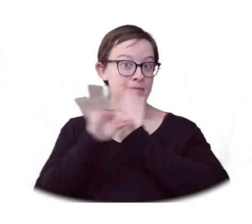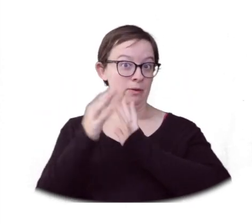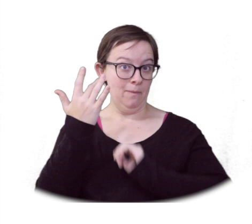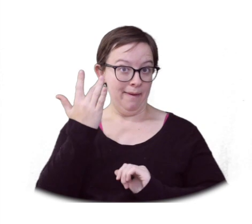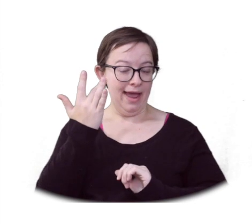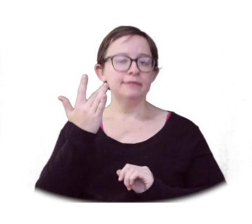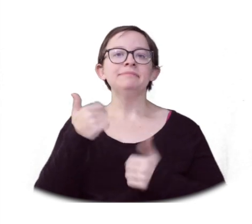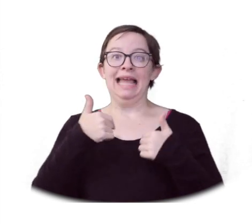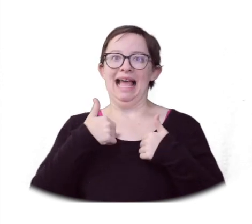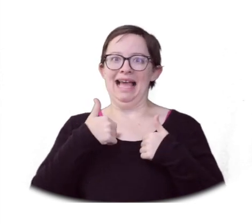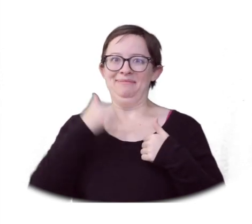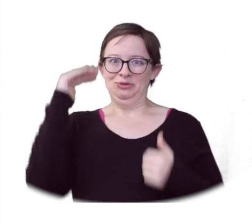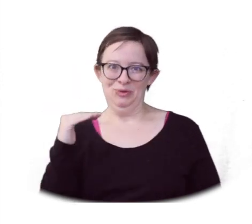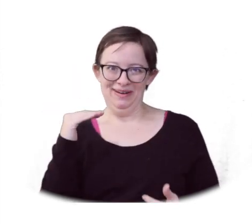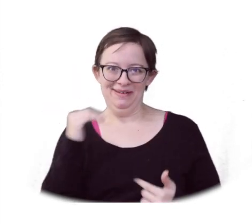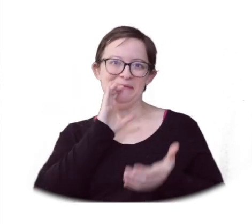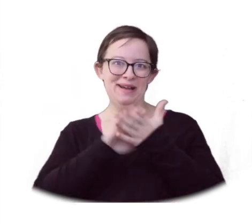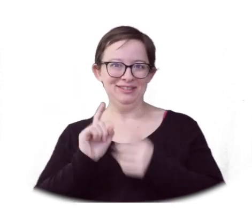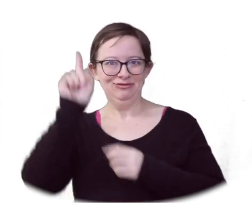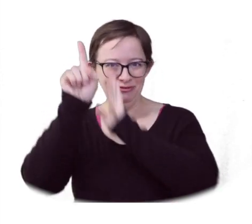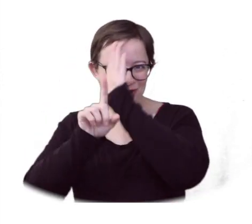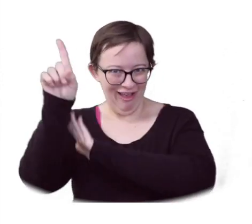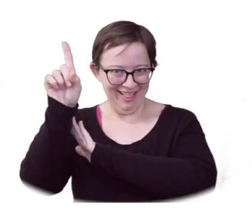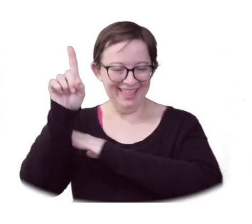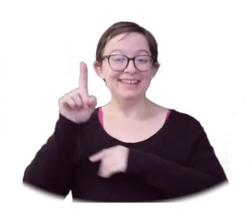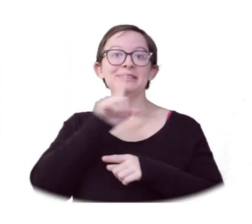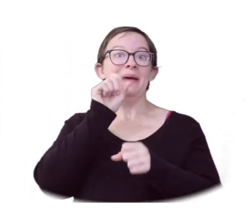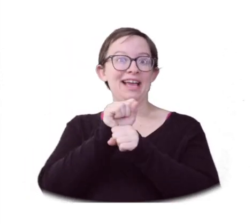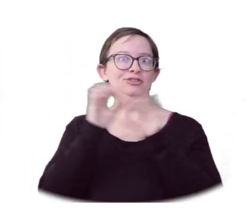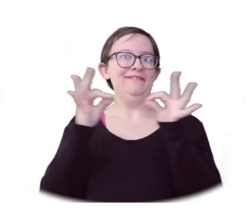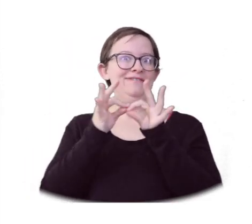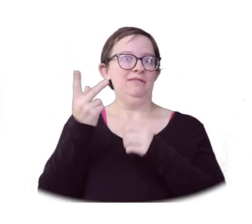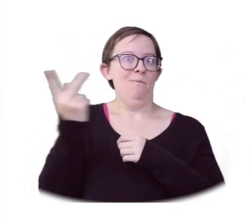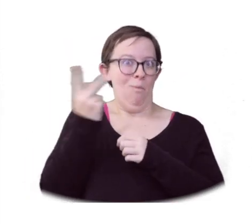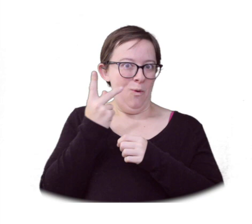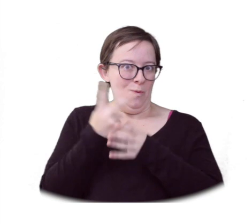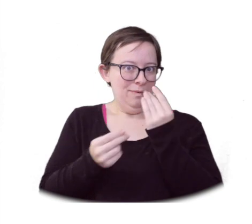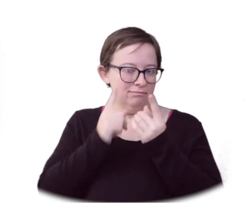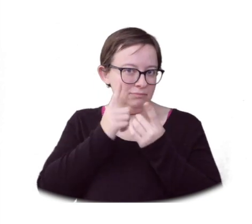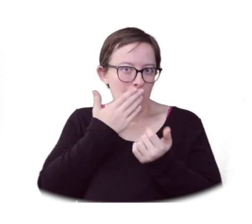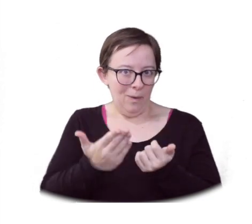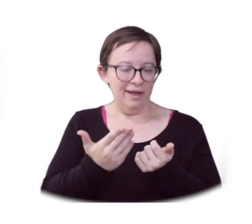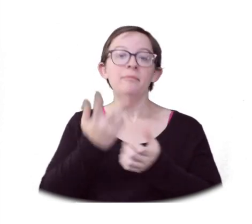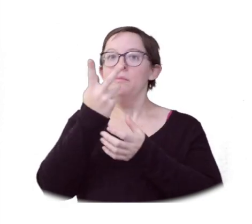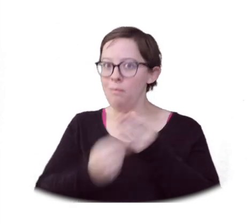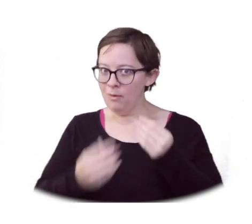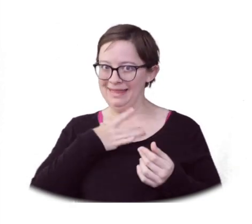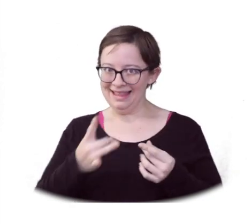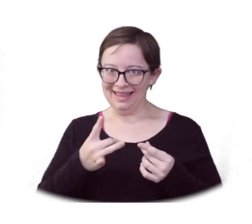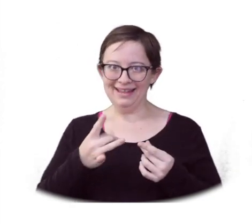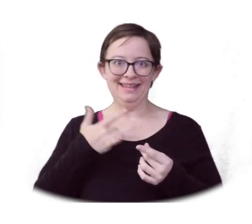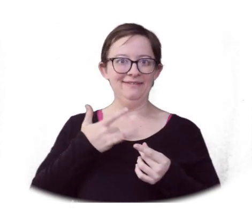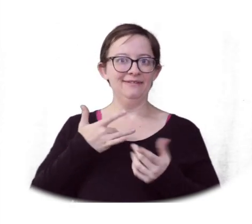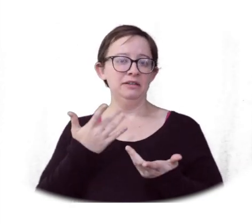we got this is because I'm very short and my wife is tall, and so it actually fit us both really well. We both really liked